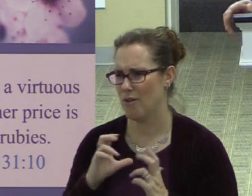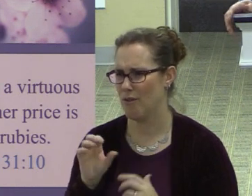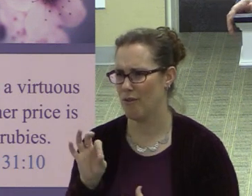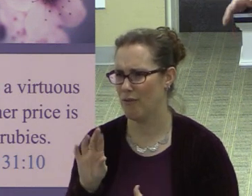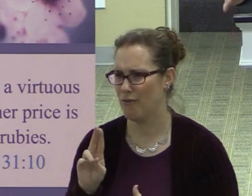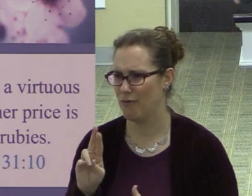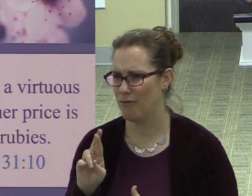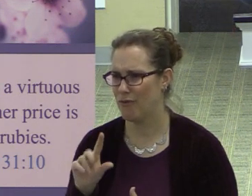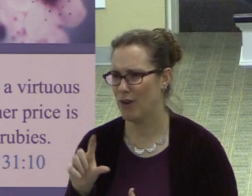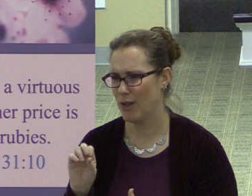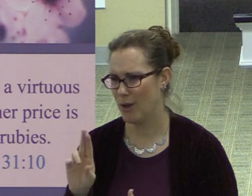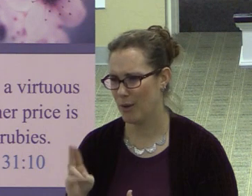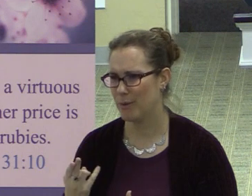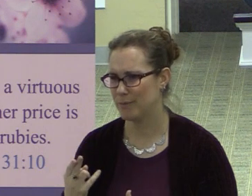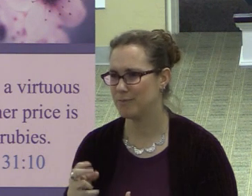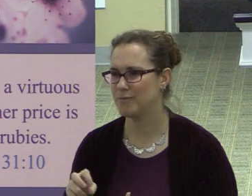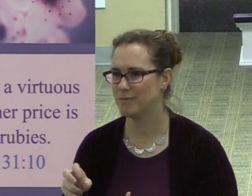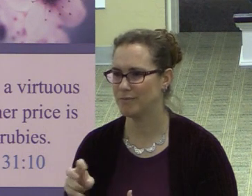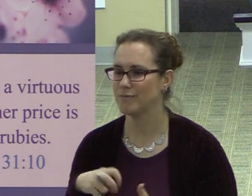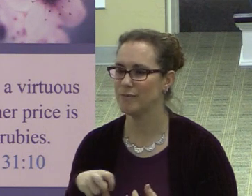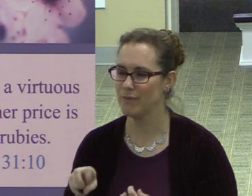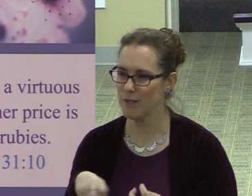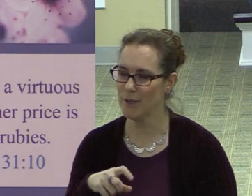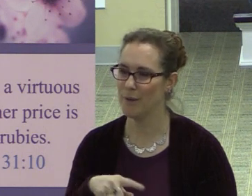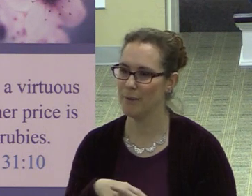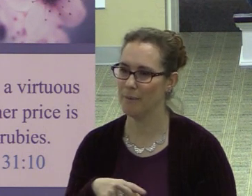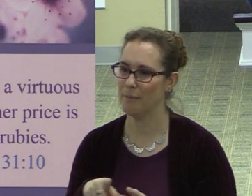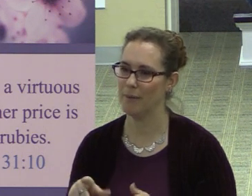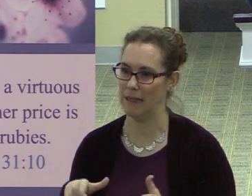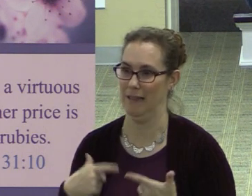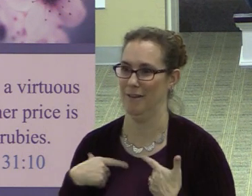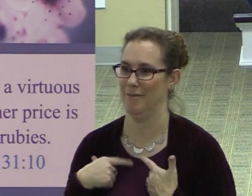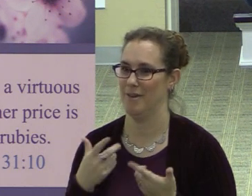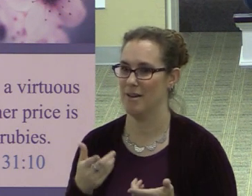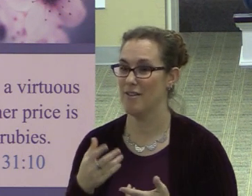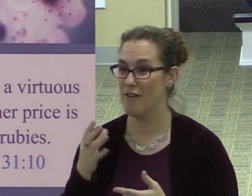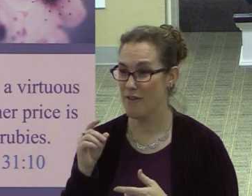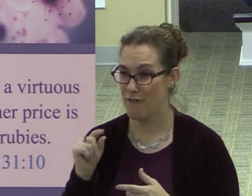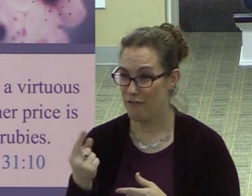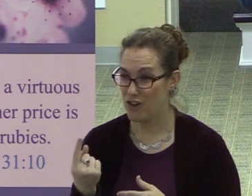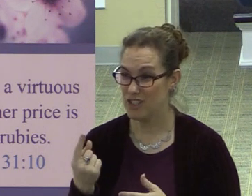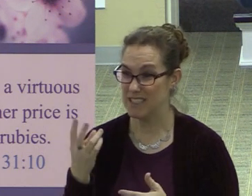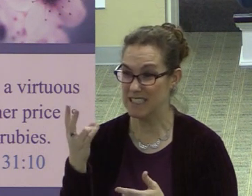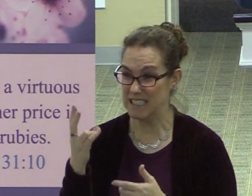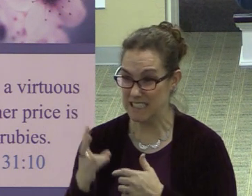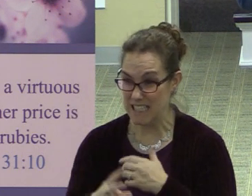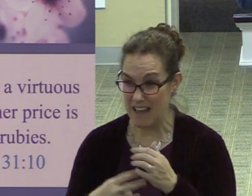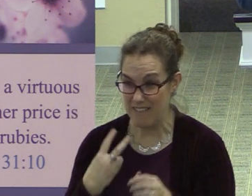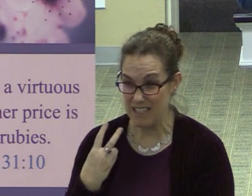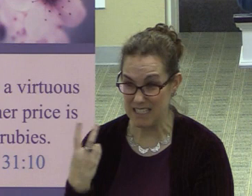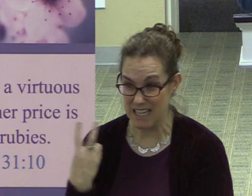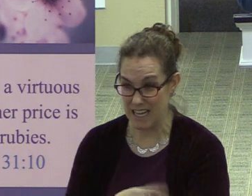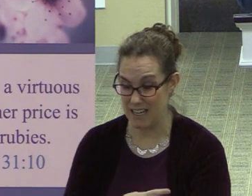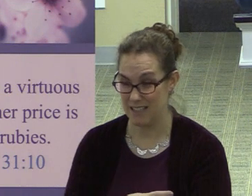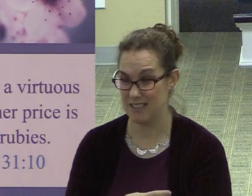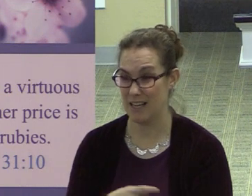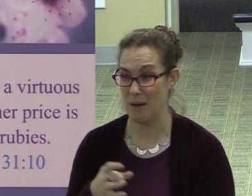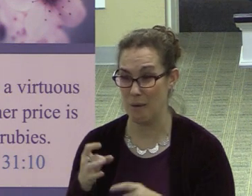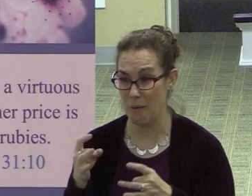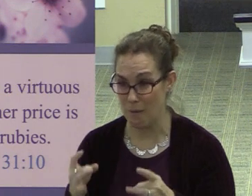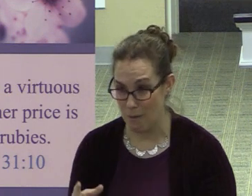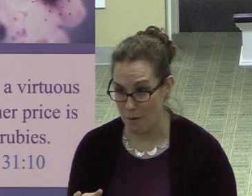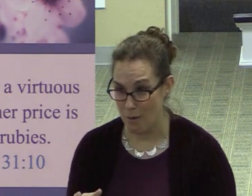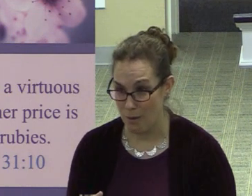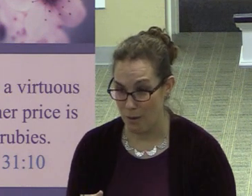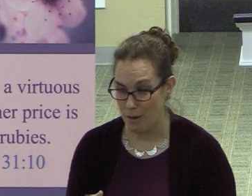Little did I realize how horrible the very first 7 days were going to be. I won't get into